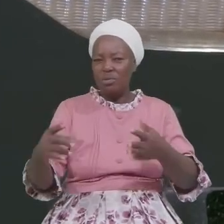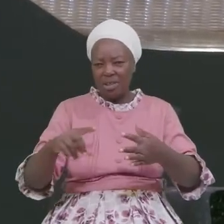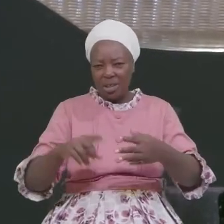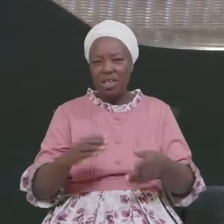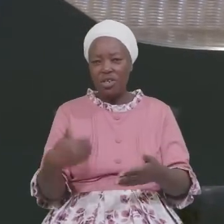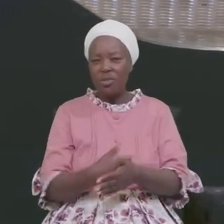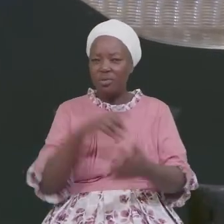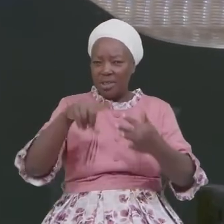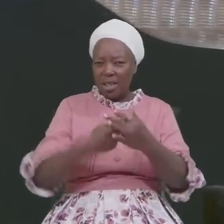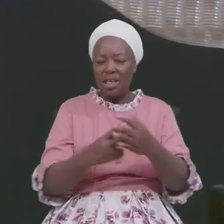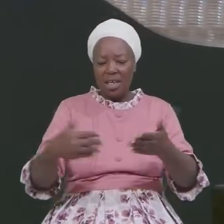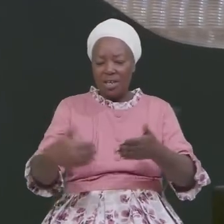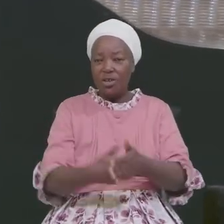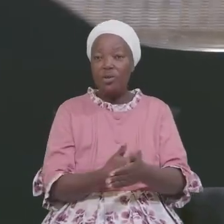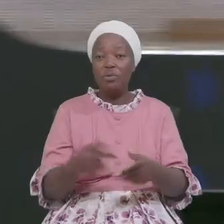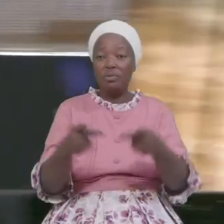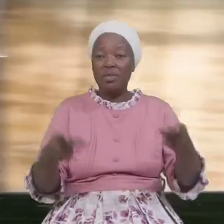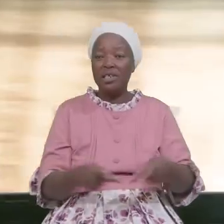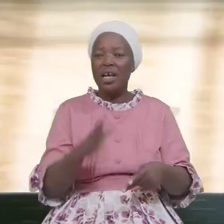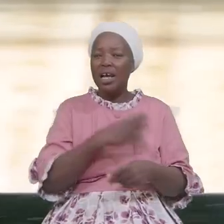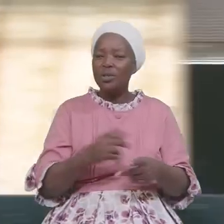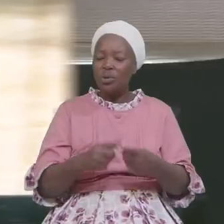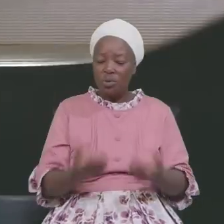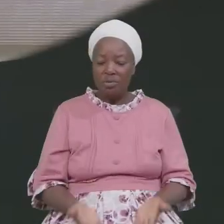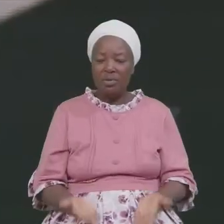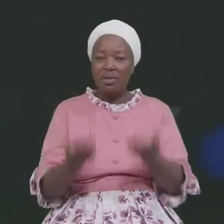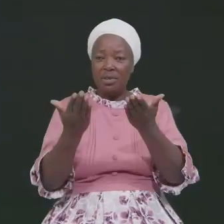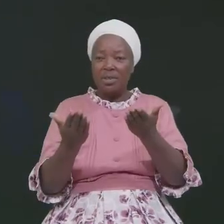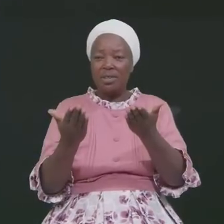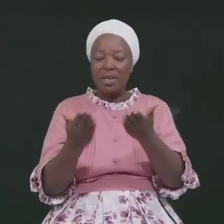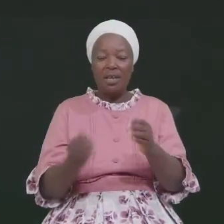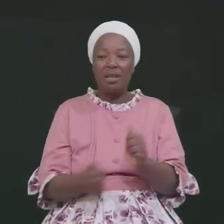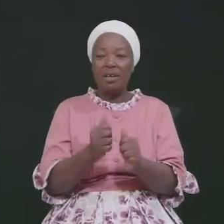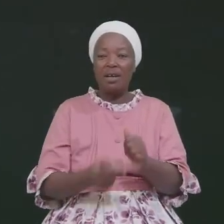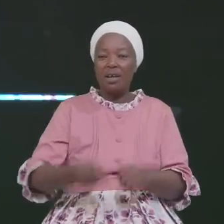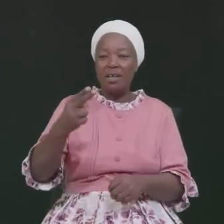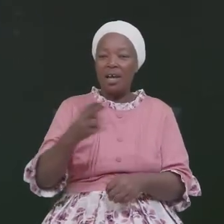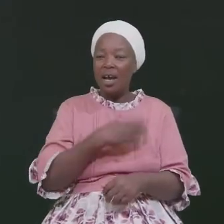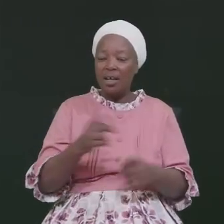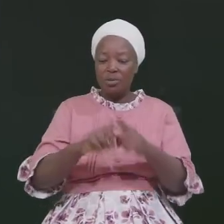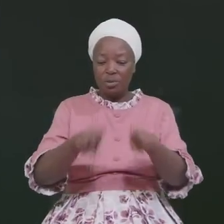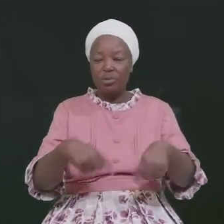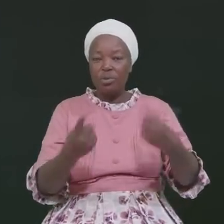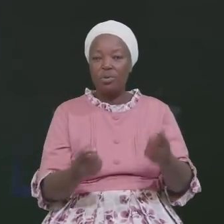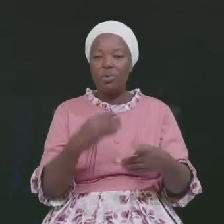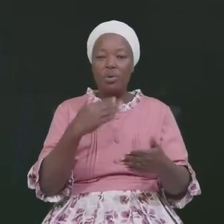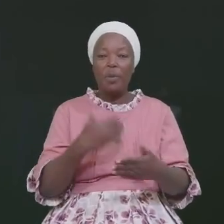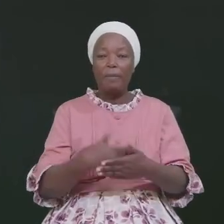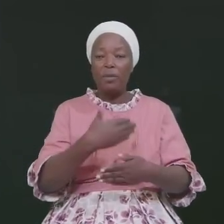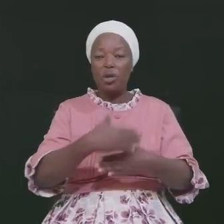a new platform to rise higher and to go